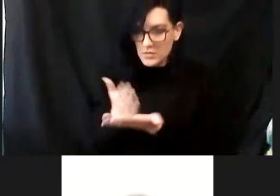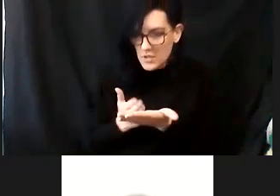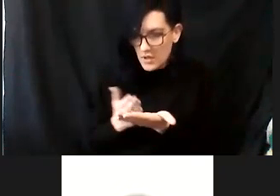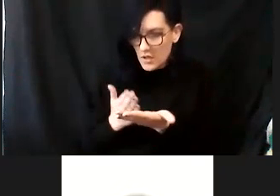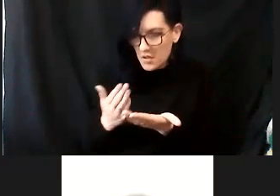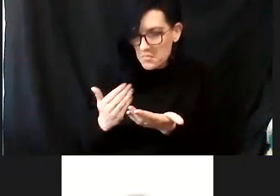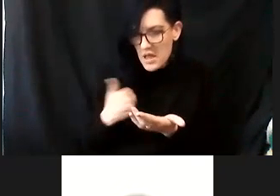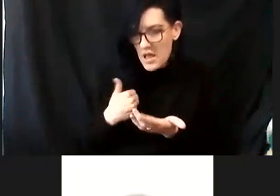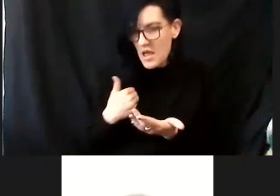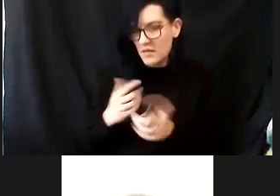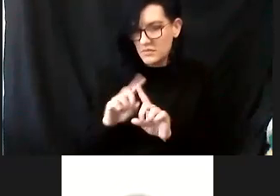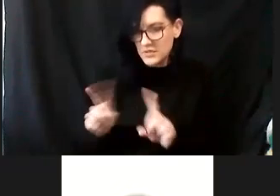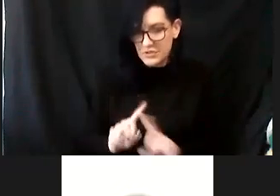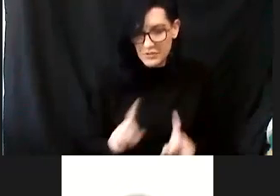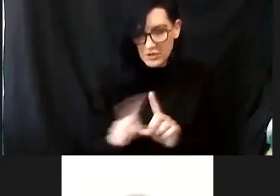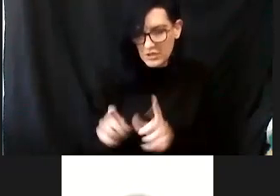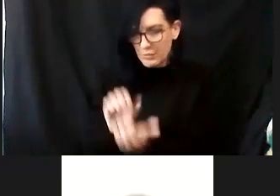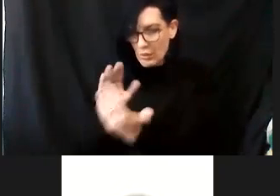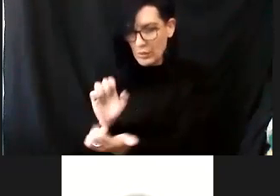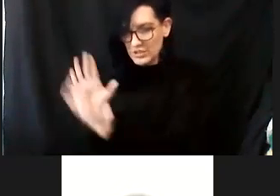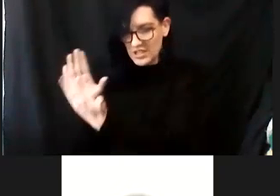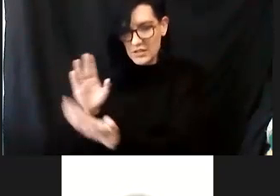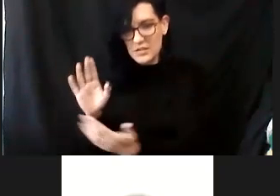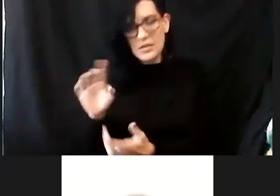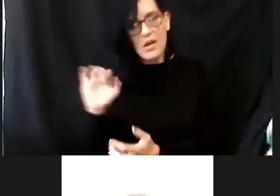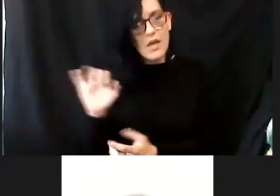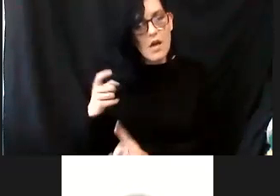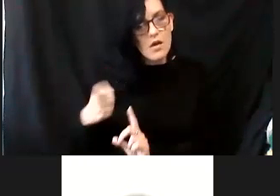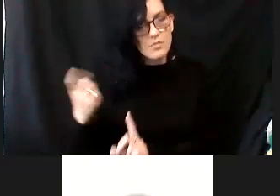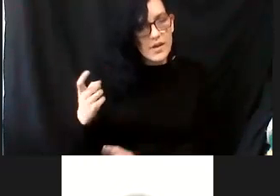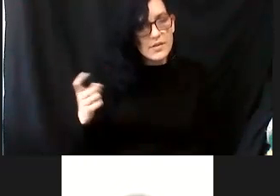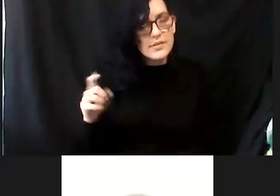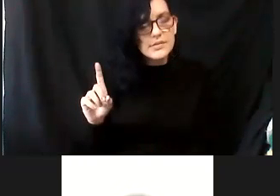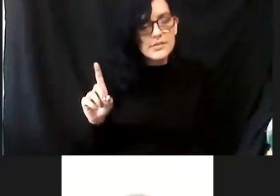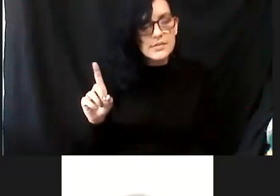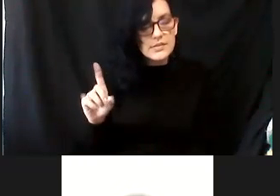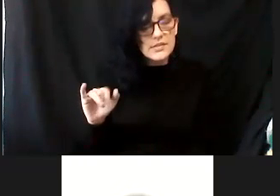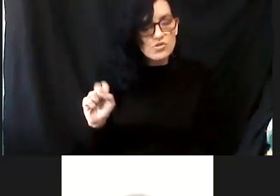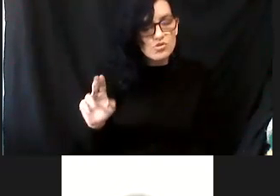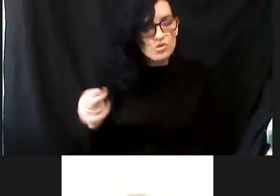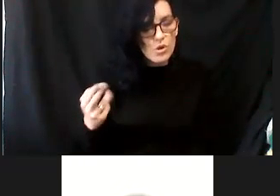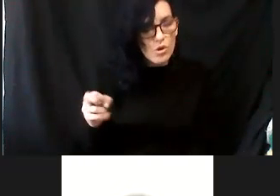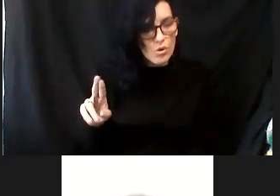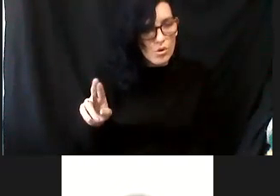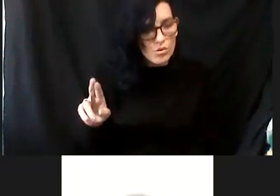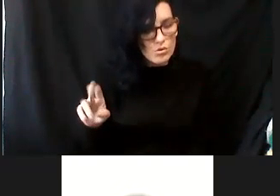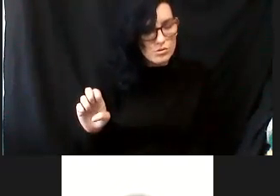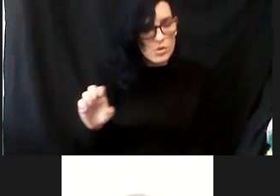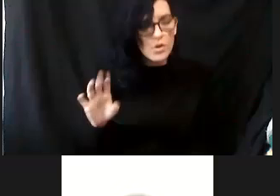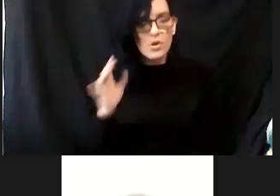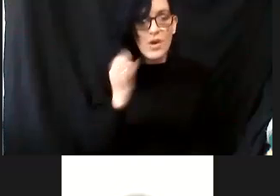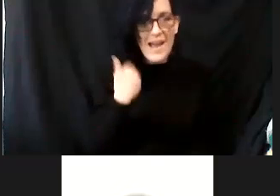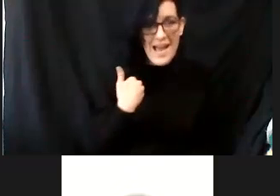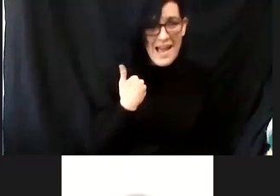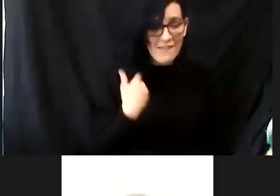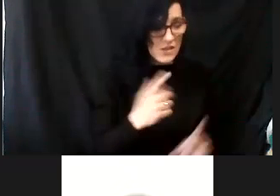these schools. So these schools where there might be different processes. So if you've gone to